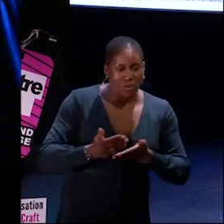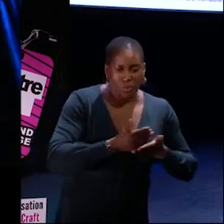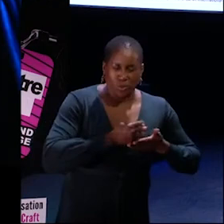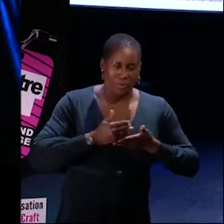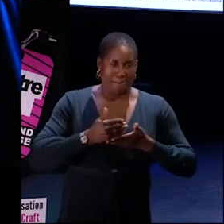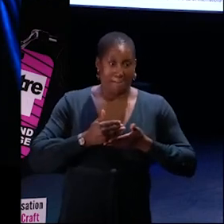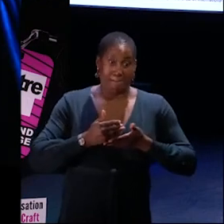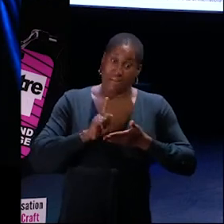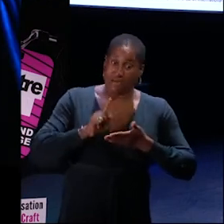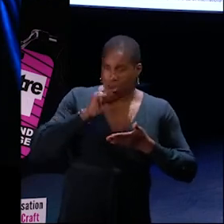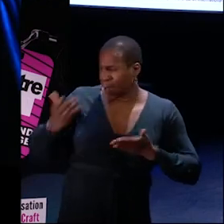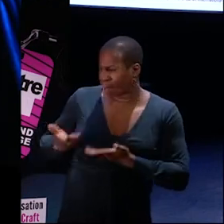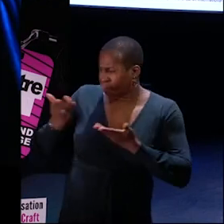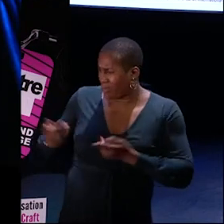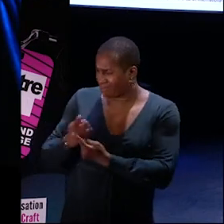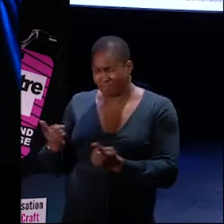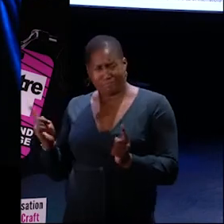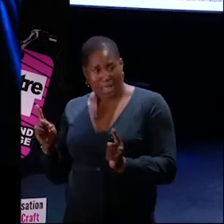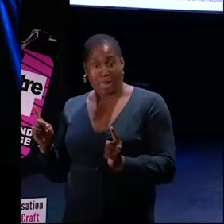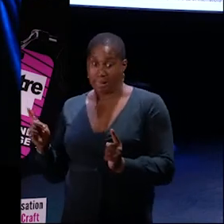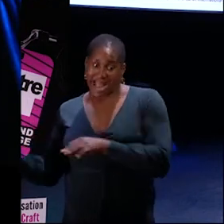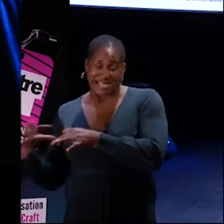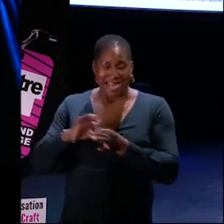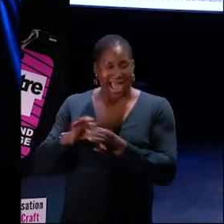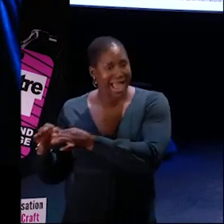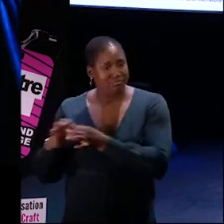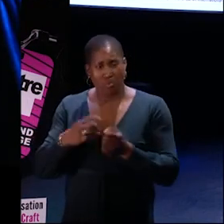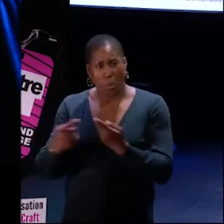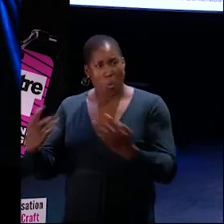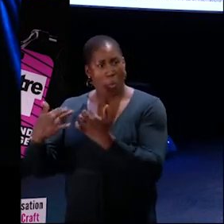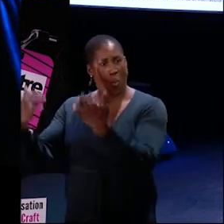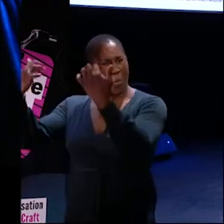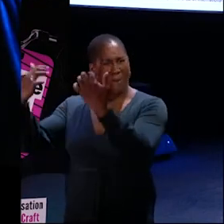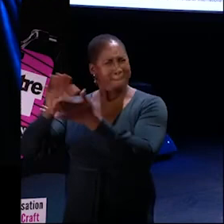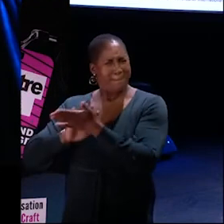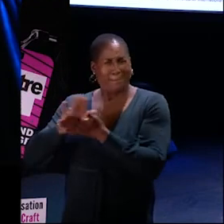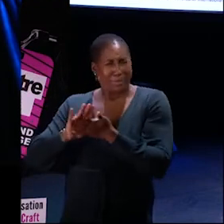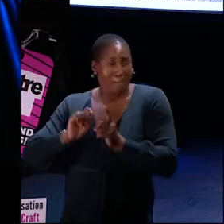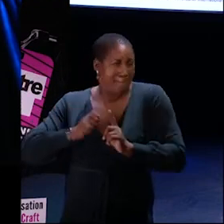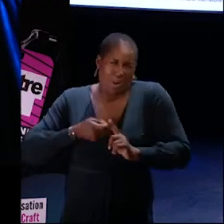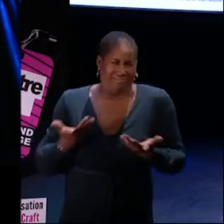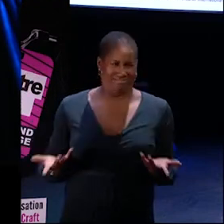can't encourage other people and engage audiences in the topic more generally.